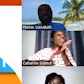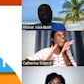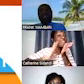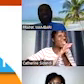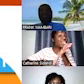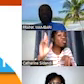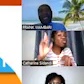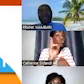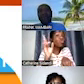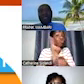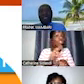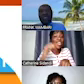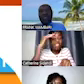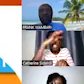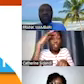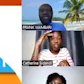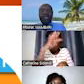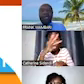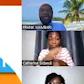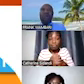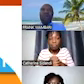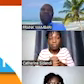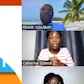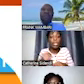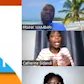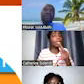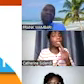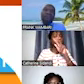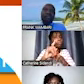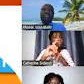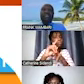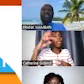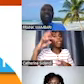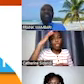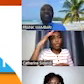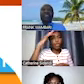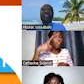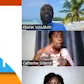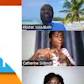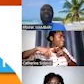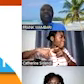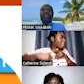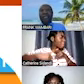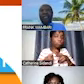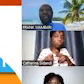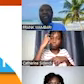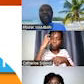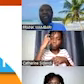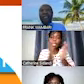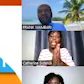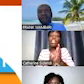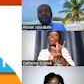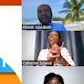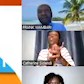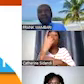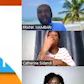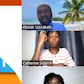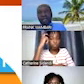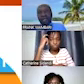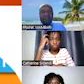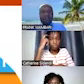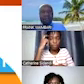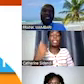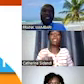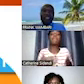theory of Carl Dweng, who came up with the theory of fixed mindset and growth mindset. Somebody who has